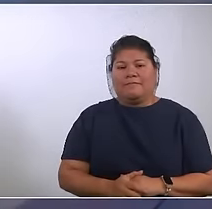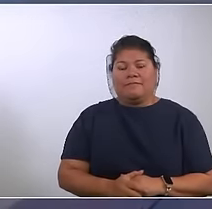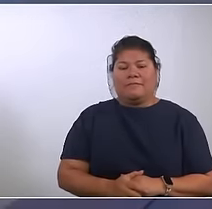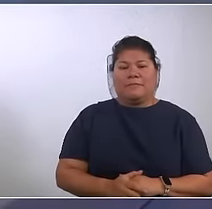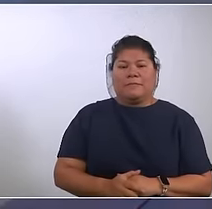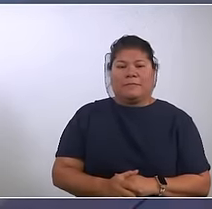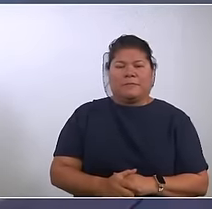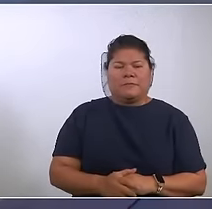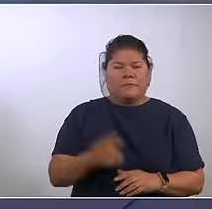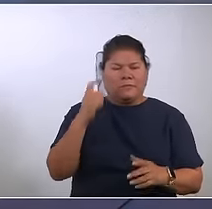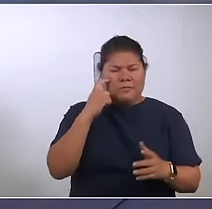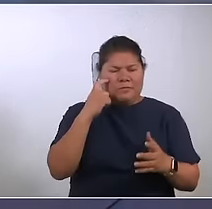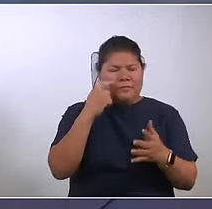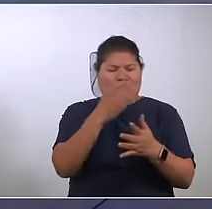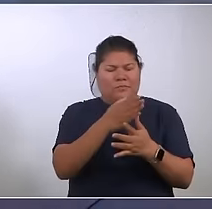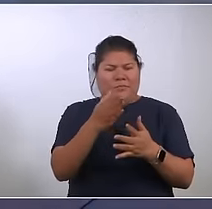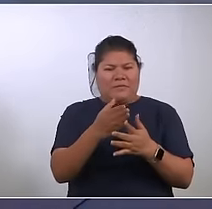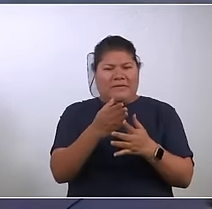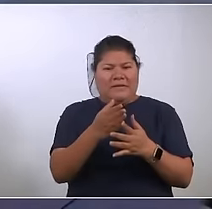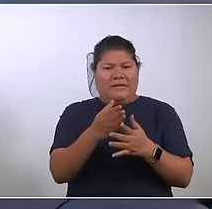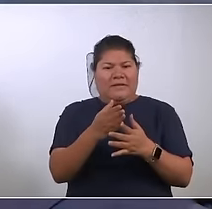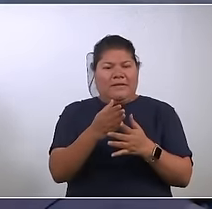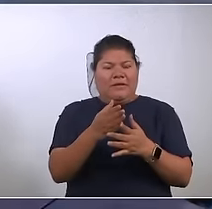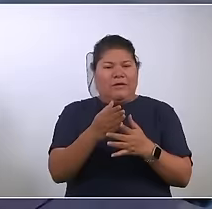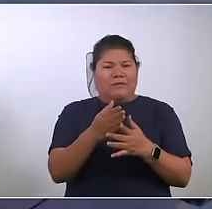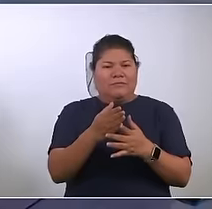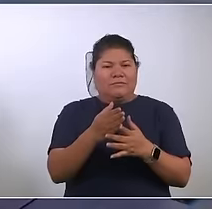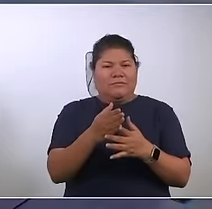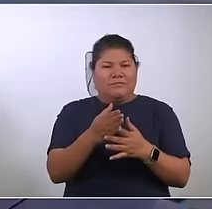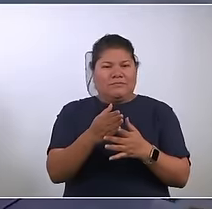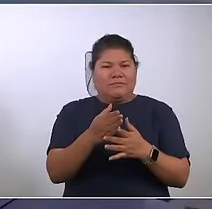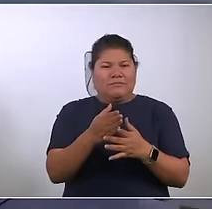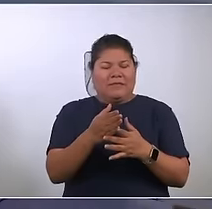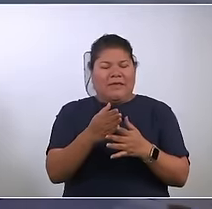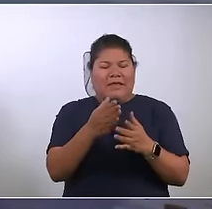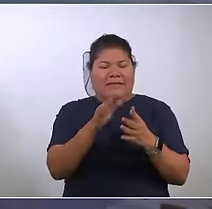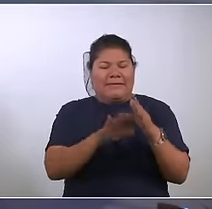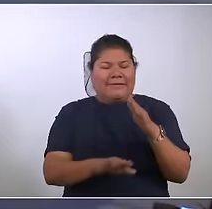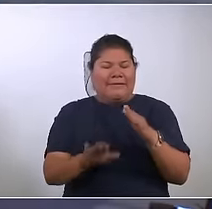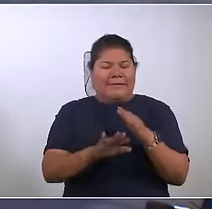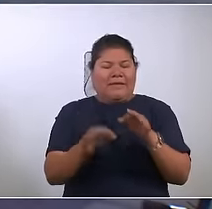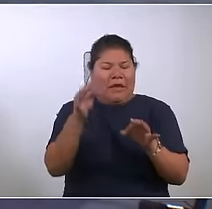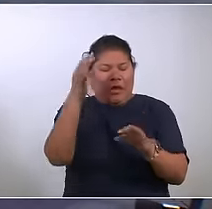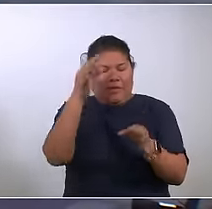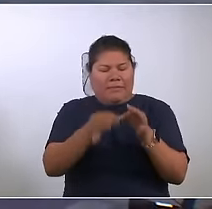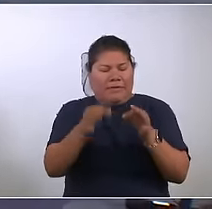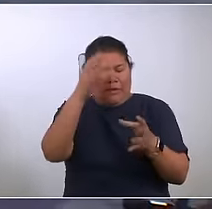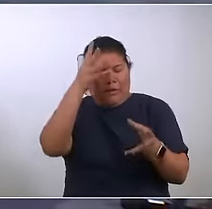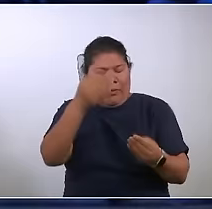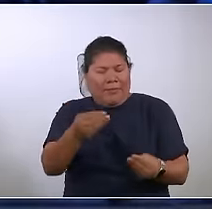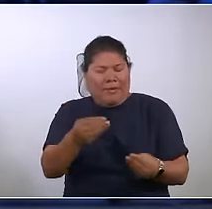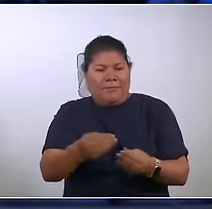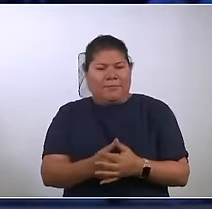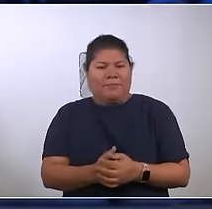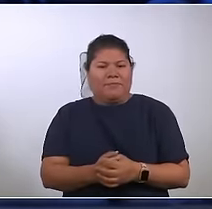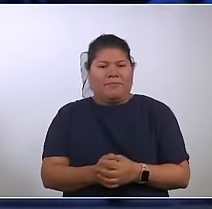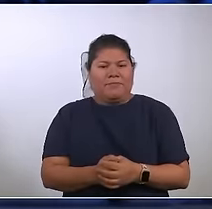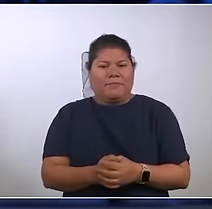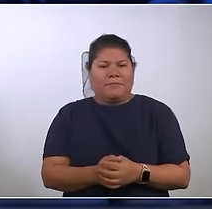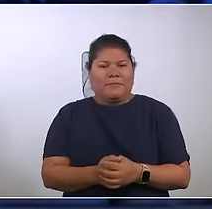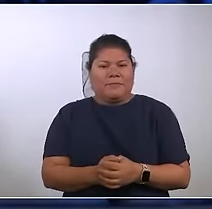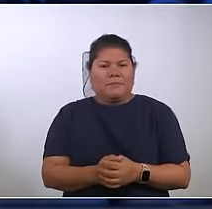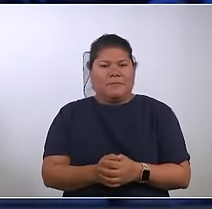Did you notice the essentiality of obedience? Sí, notó el esencialismo de la obediencia. They